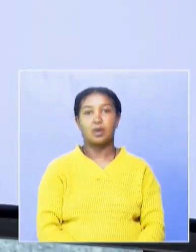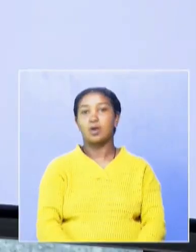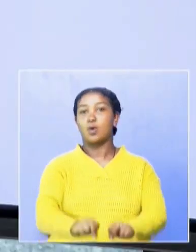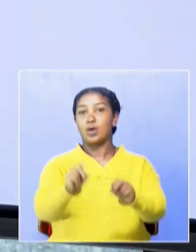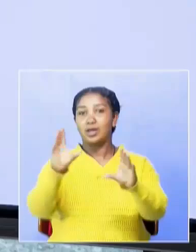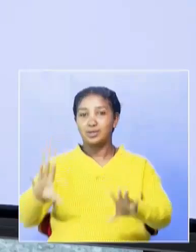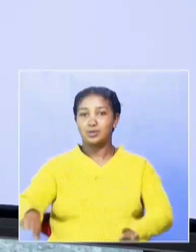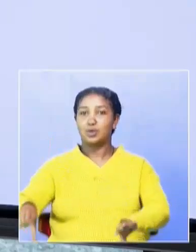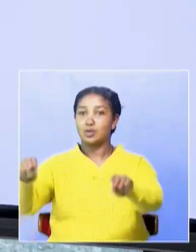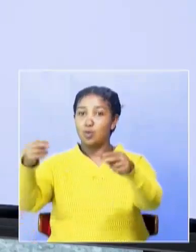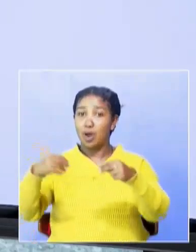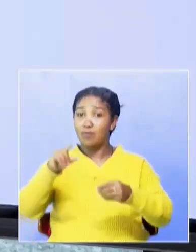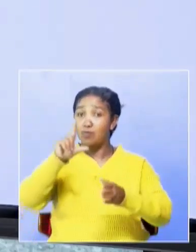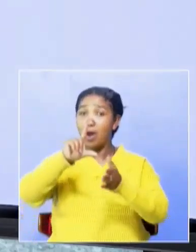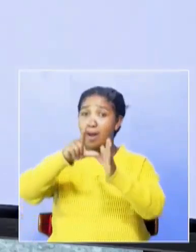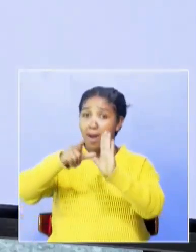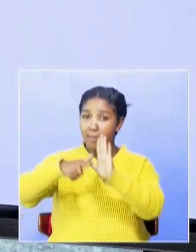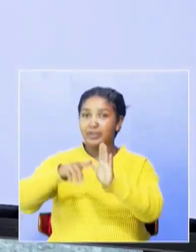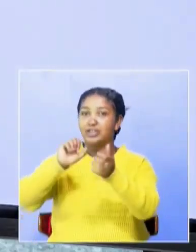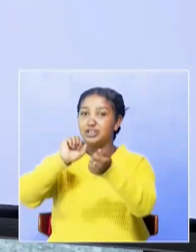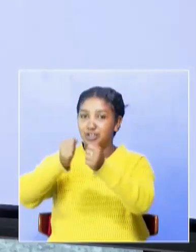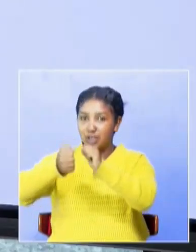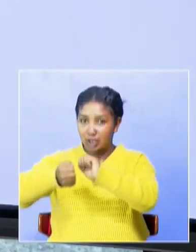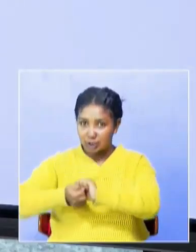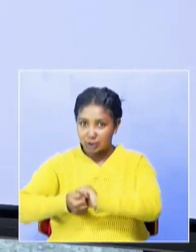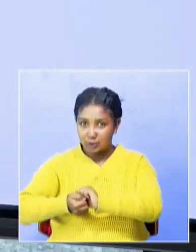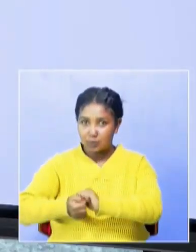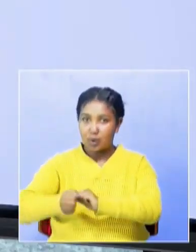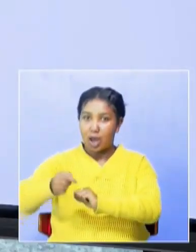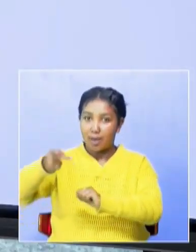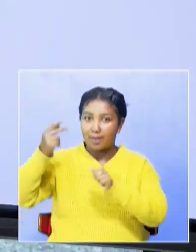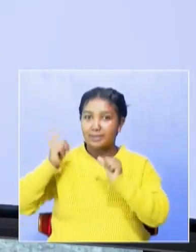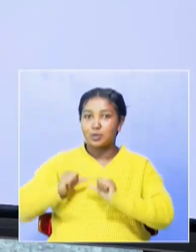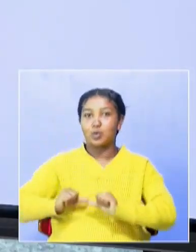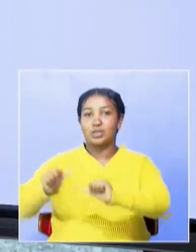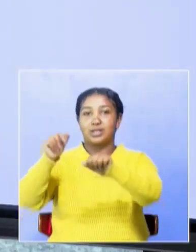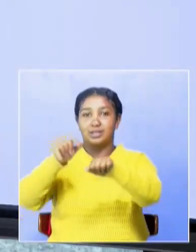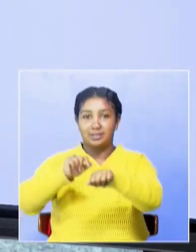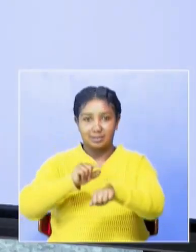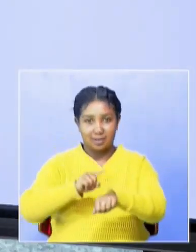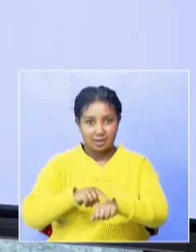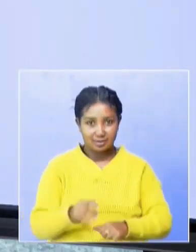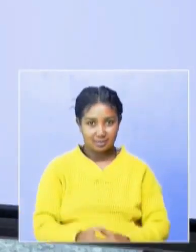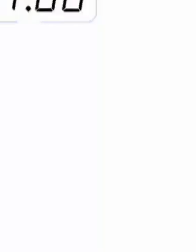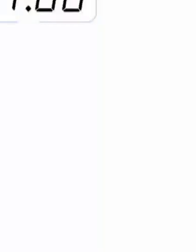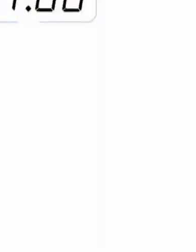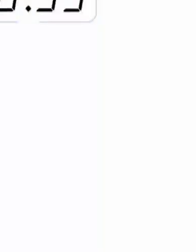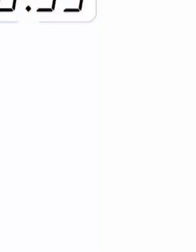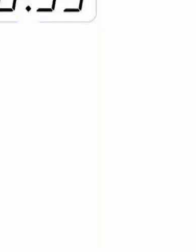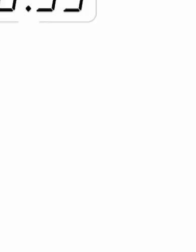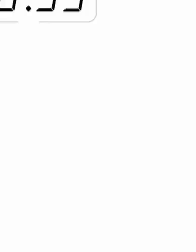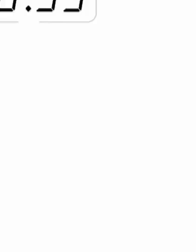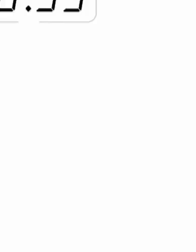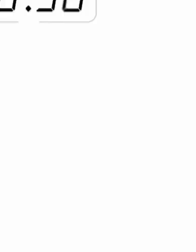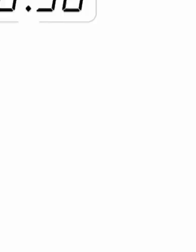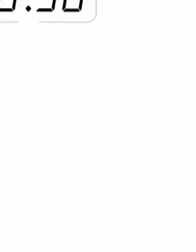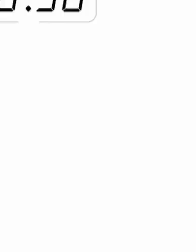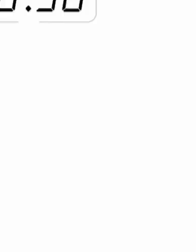Okay, student, you have 1 minute to change this one into past continuous tense.